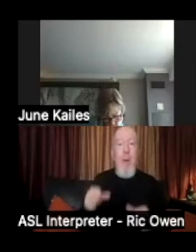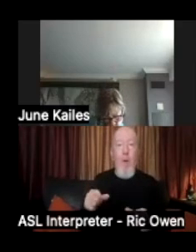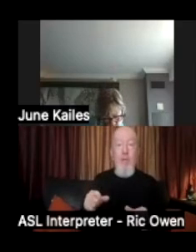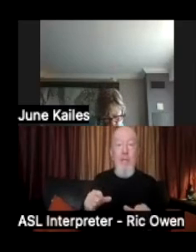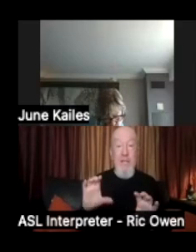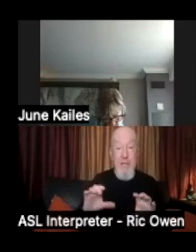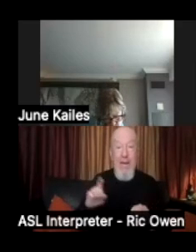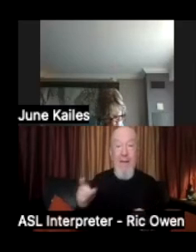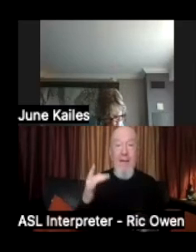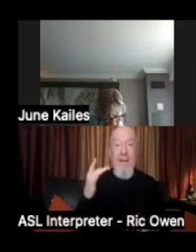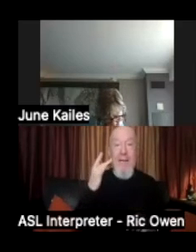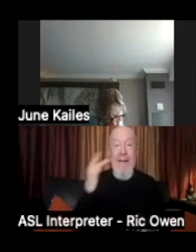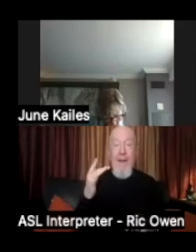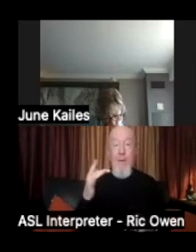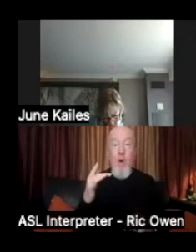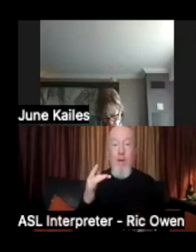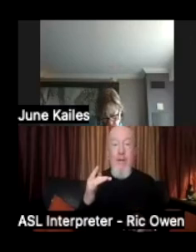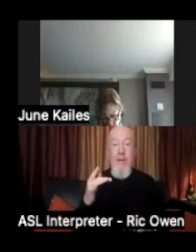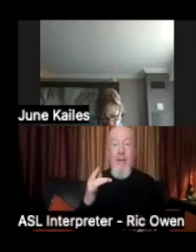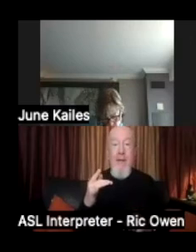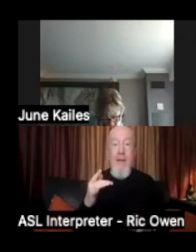Foundation for Independent Living Centers, which is our state